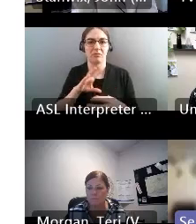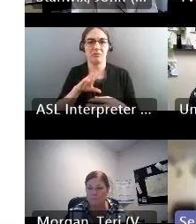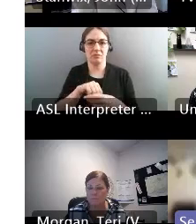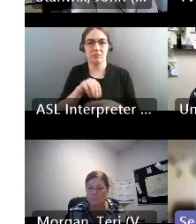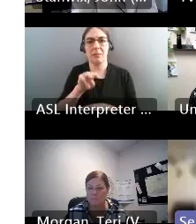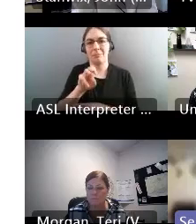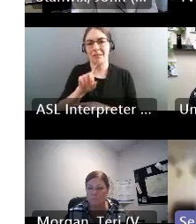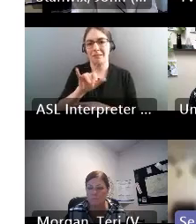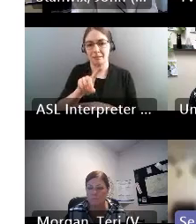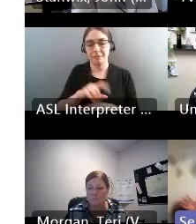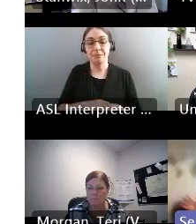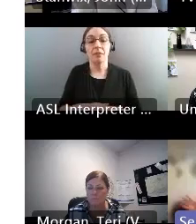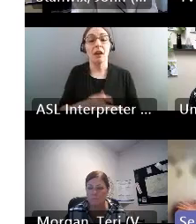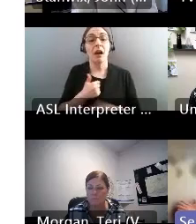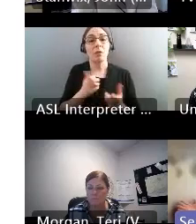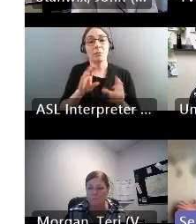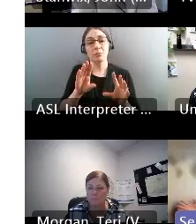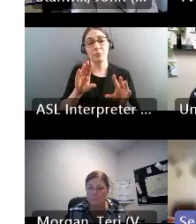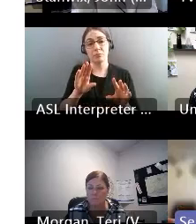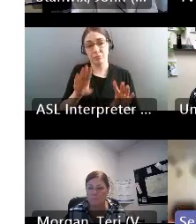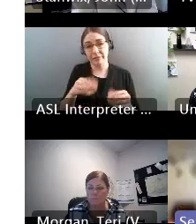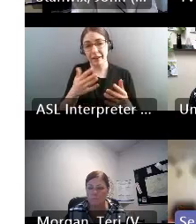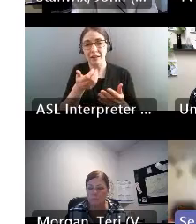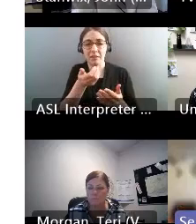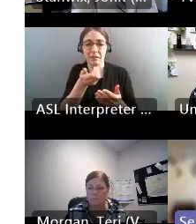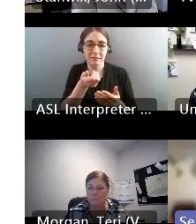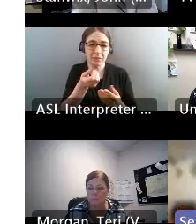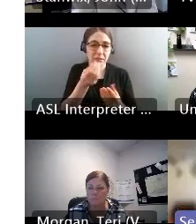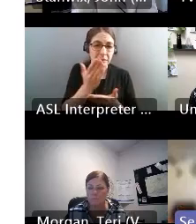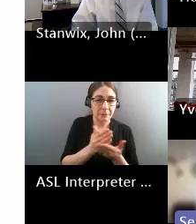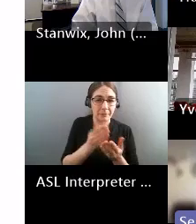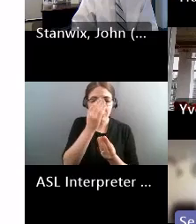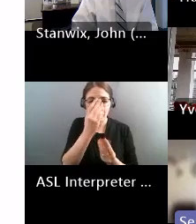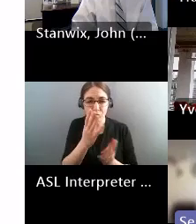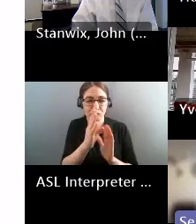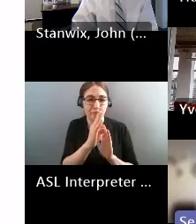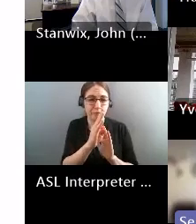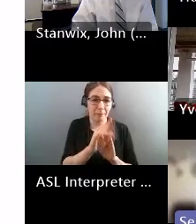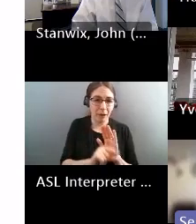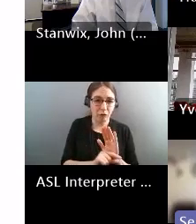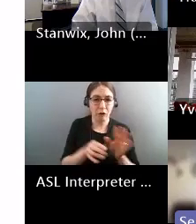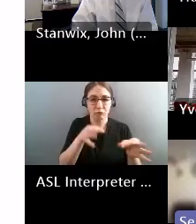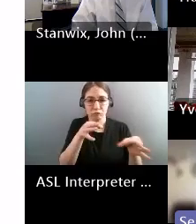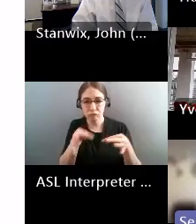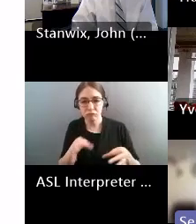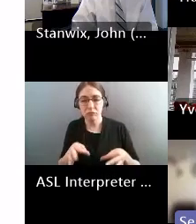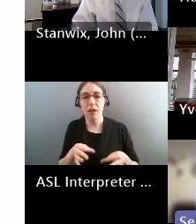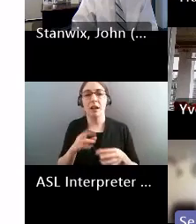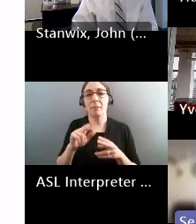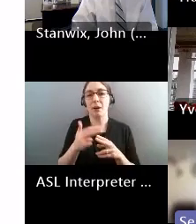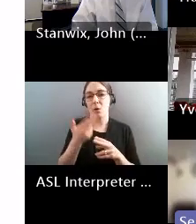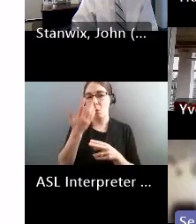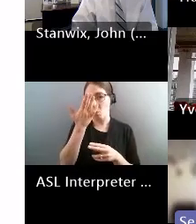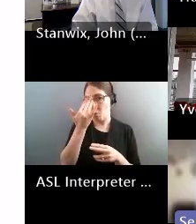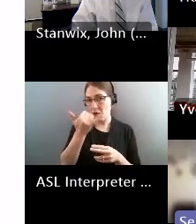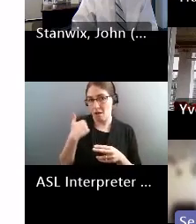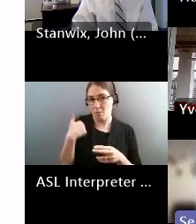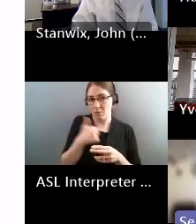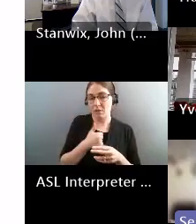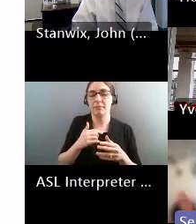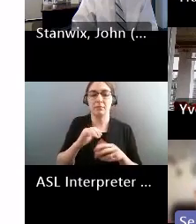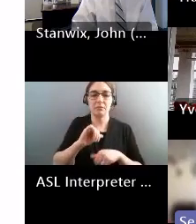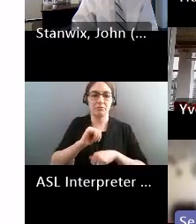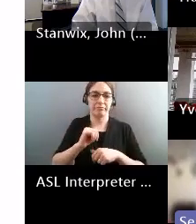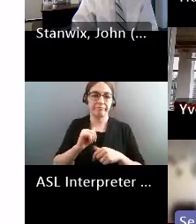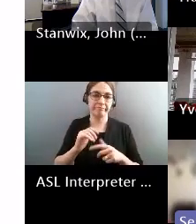a few words about the background and the reason why we have put together this forum. And this